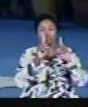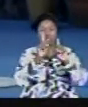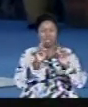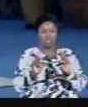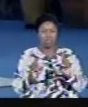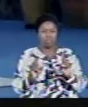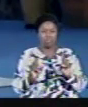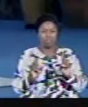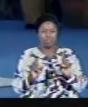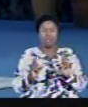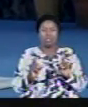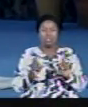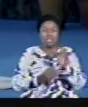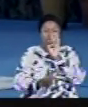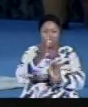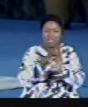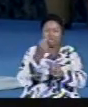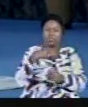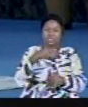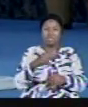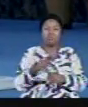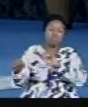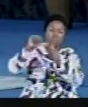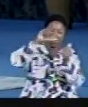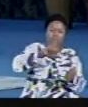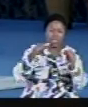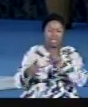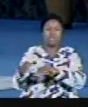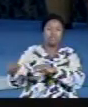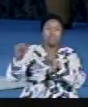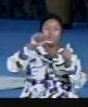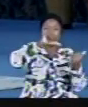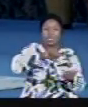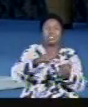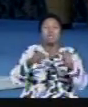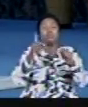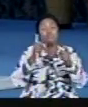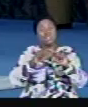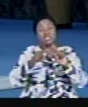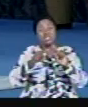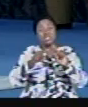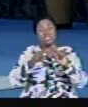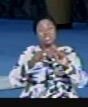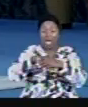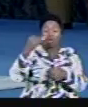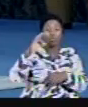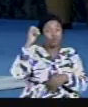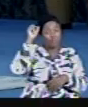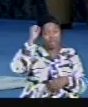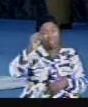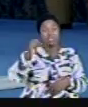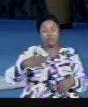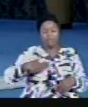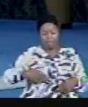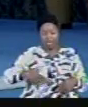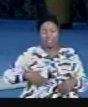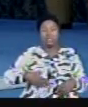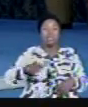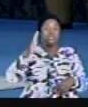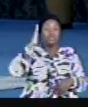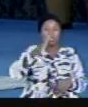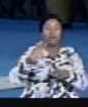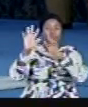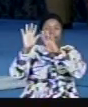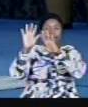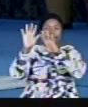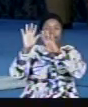saying baptize, it says out of his belly shall flow rivers of living water. Look